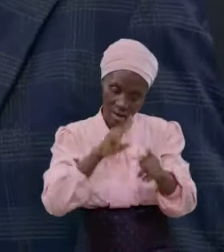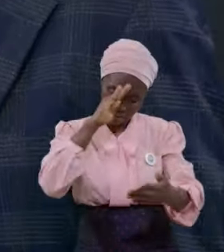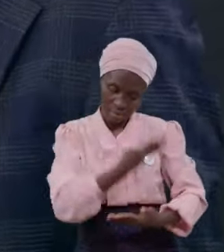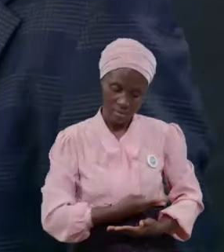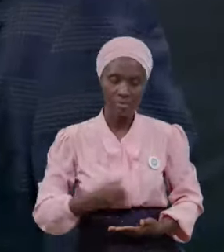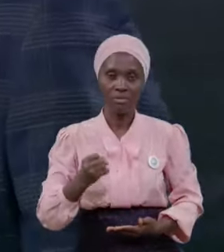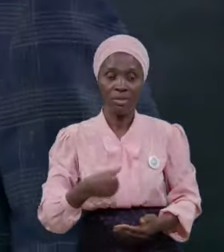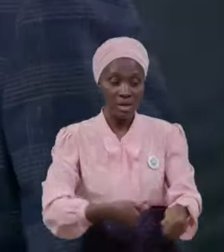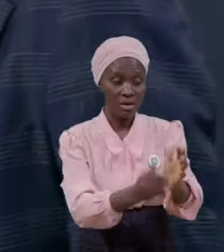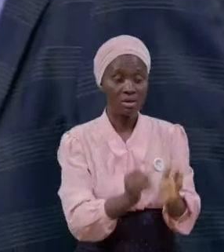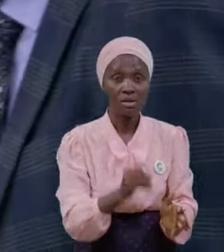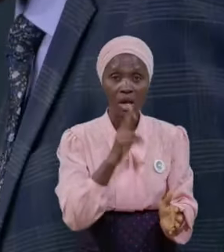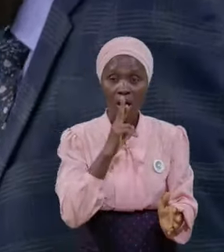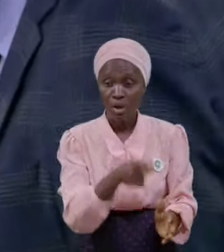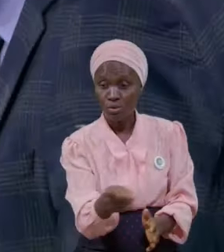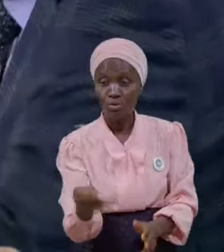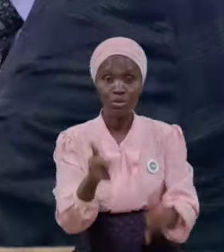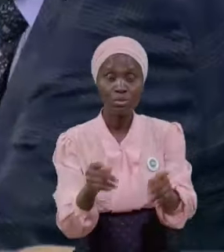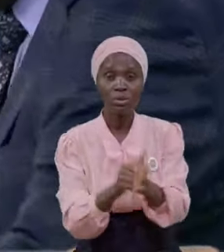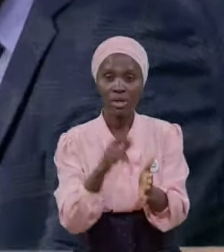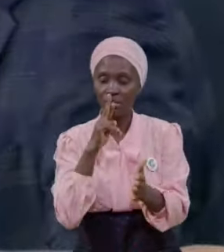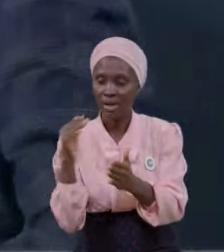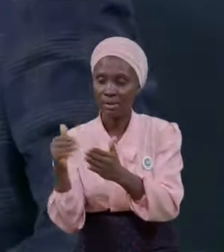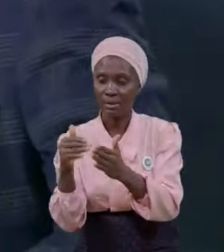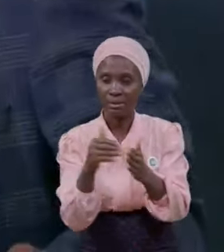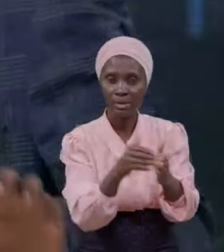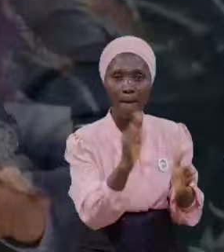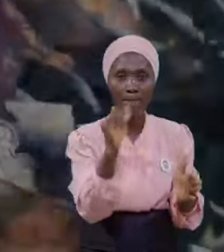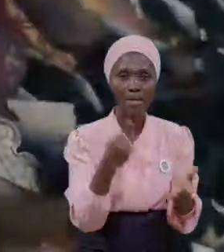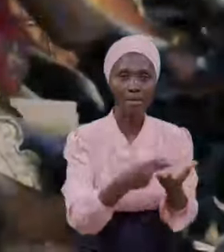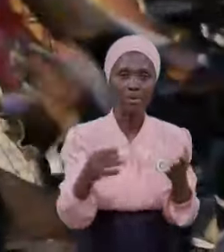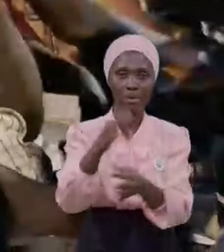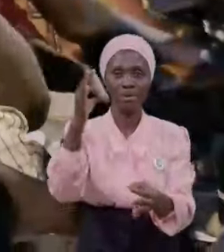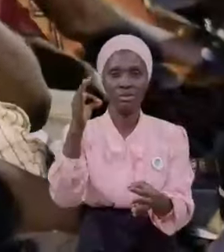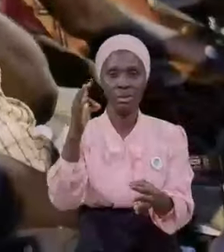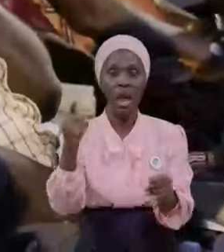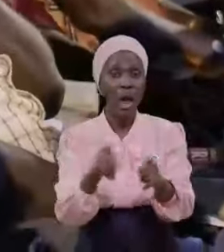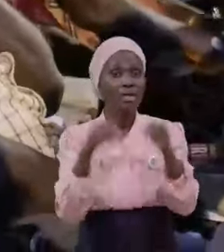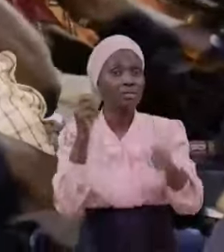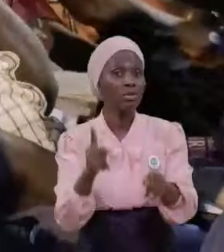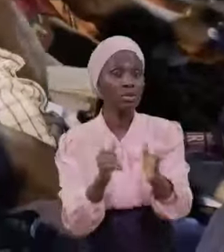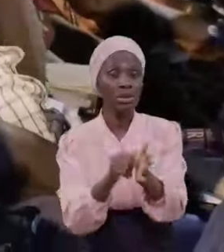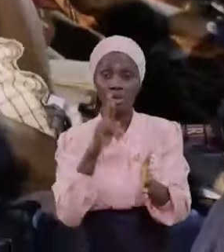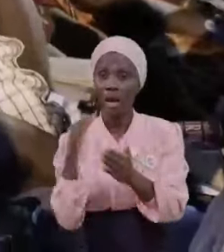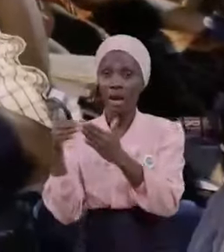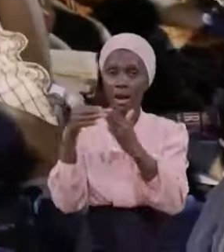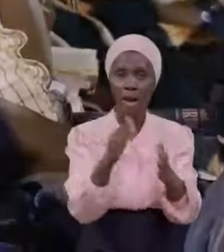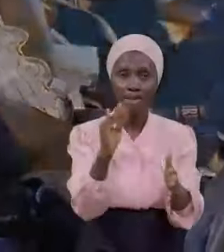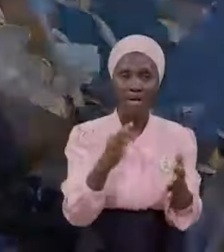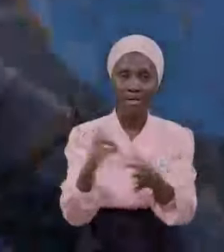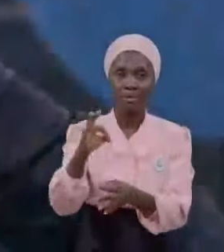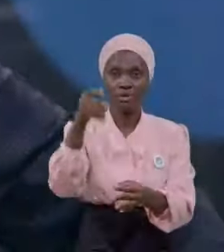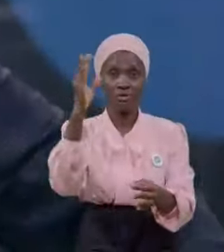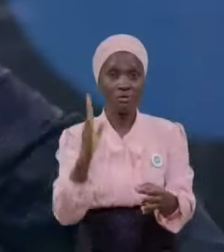by the Spirit. As many as are led by the Spirit of God, they are the sons of God. When